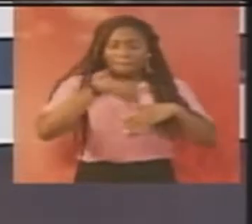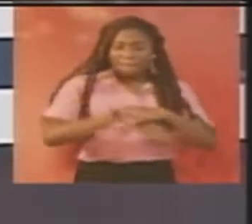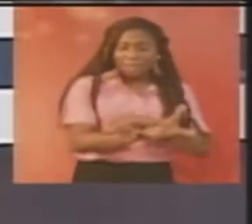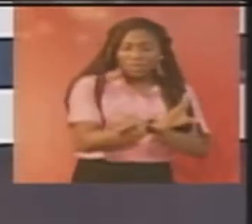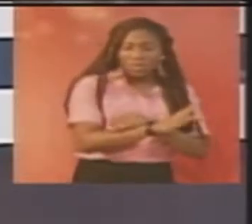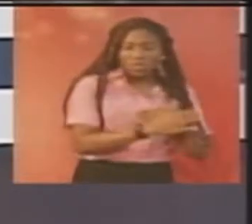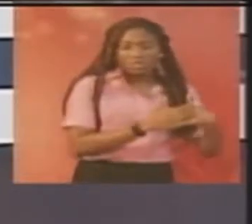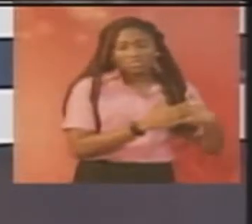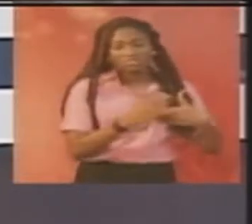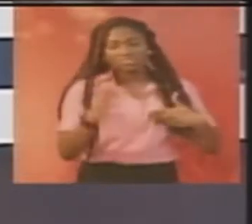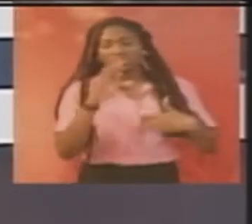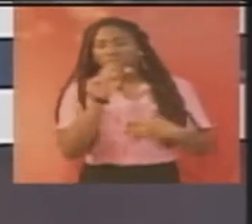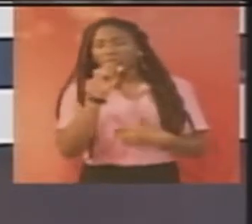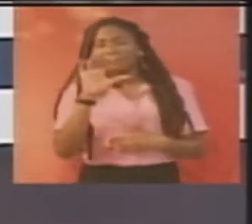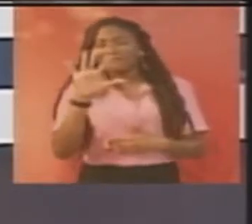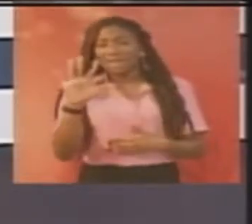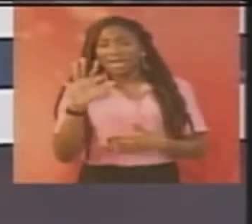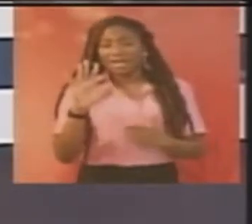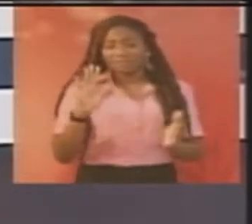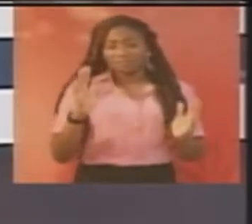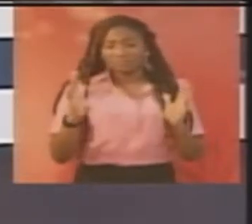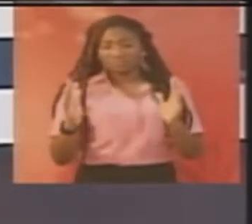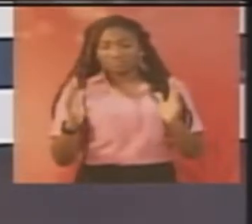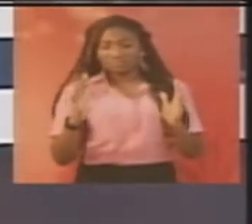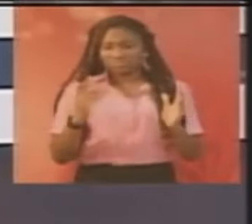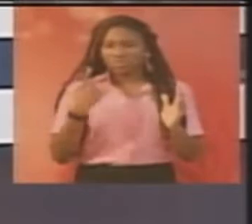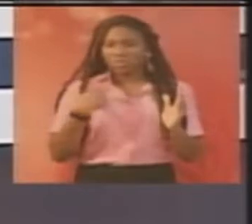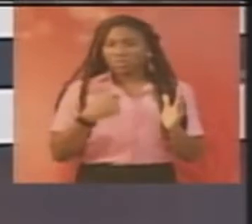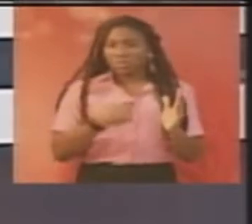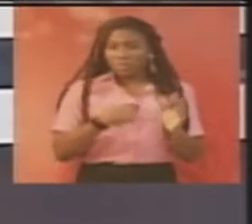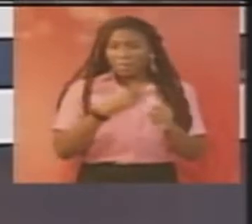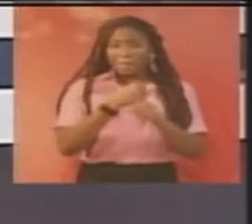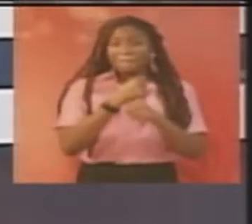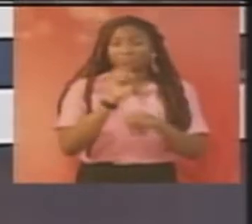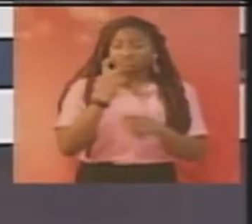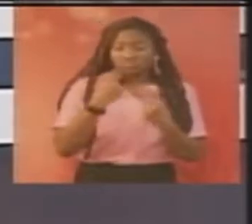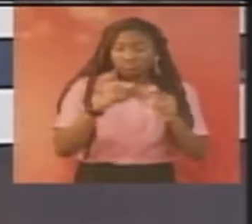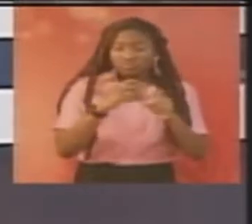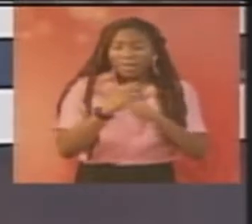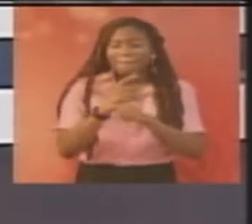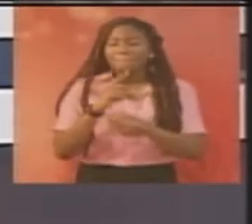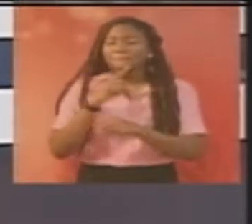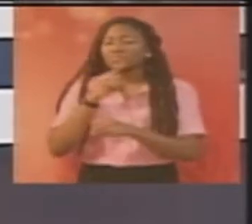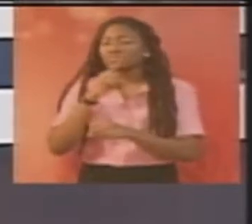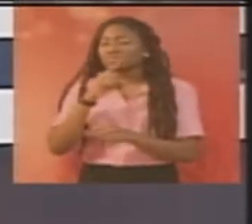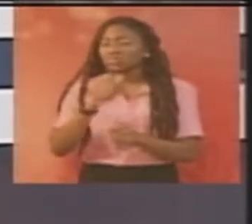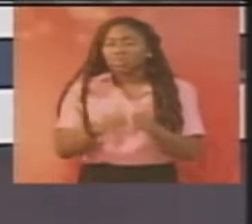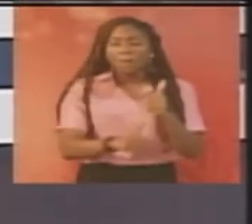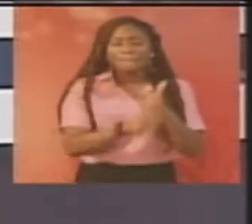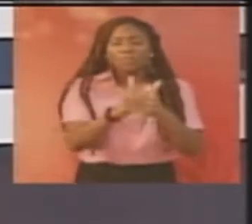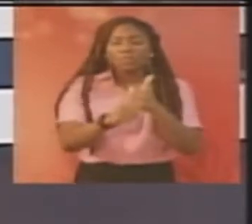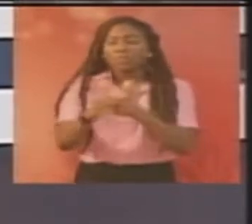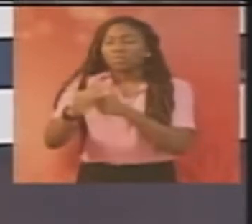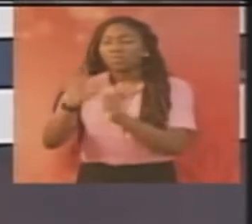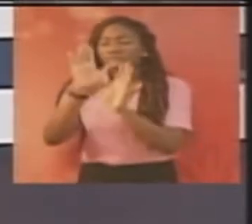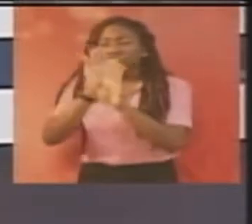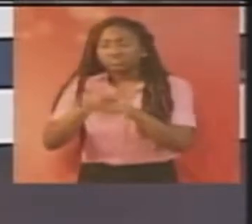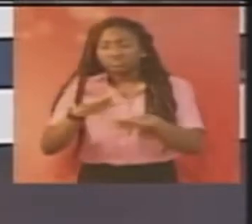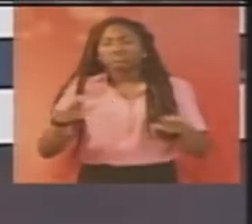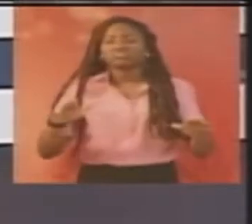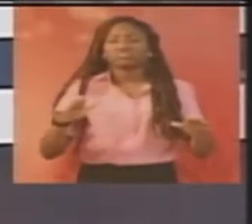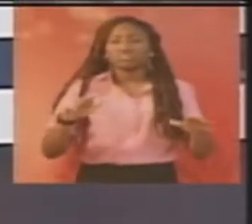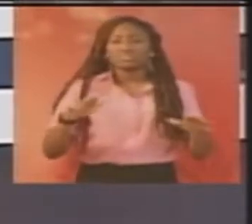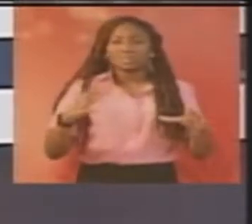report on those vaccines, and those are the vaccines that we want to monitor to make sure that the coverage is not going below